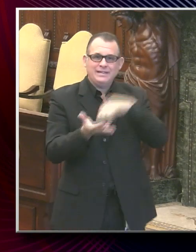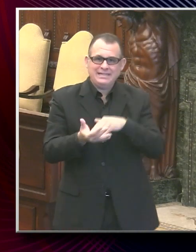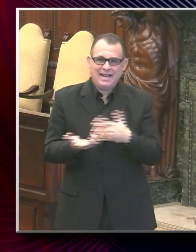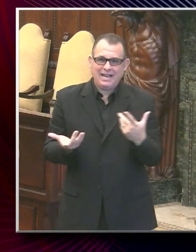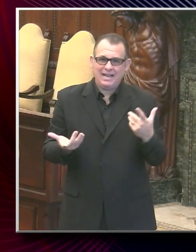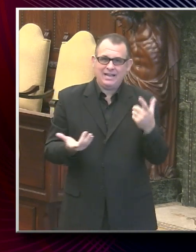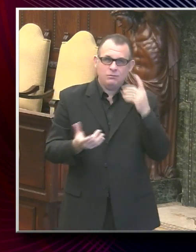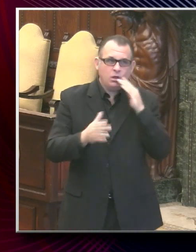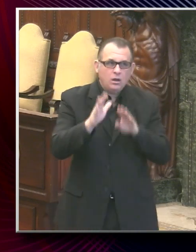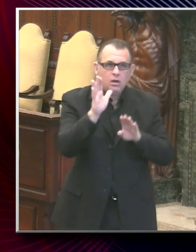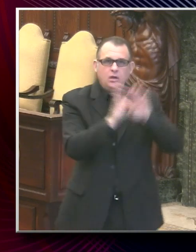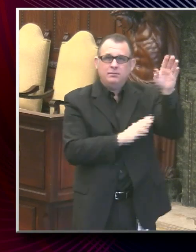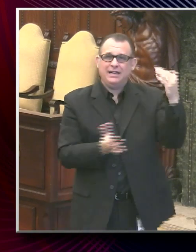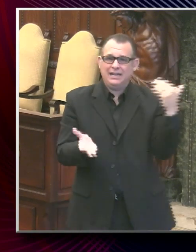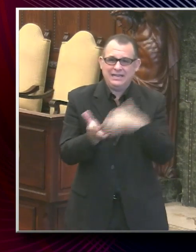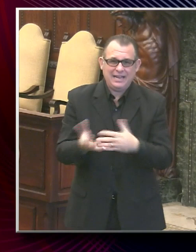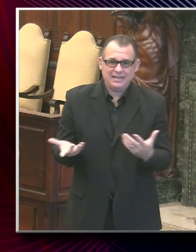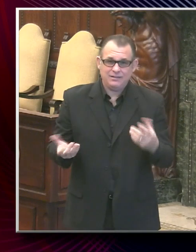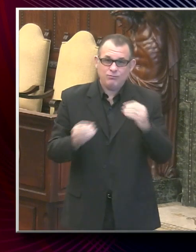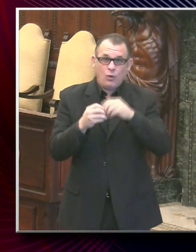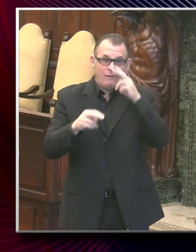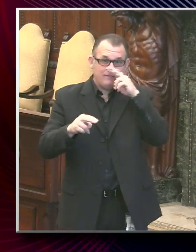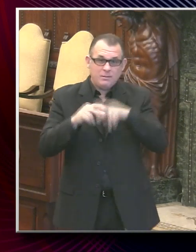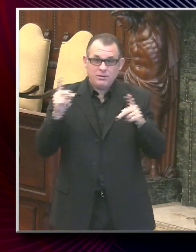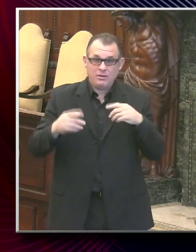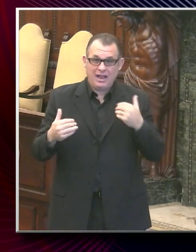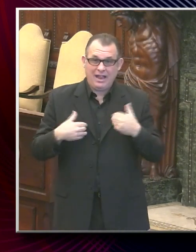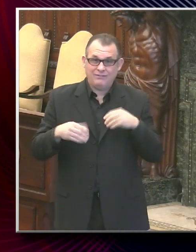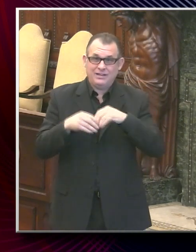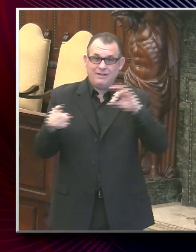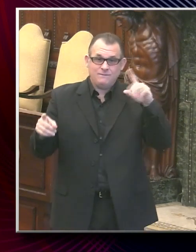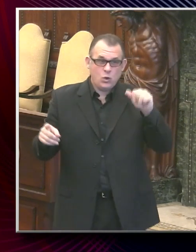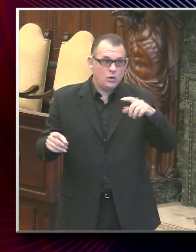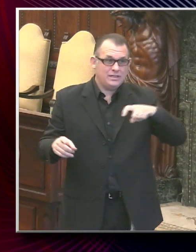all the fun they were having in Florida and Texas and other places,